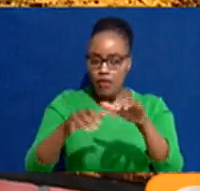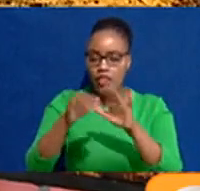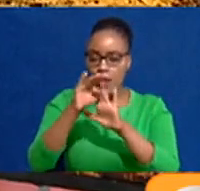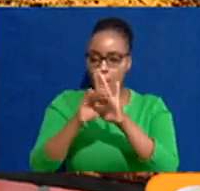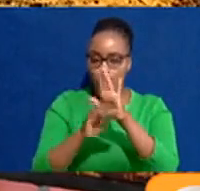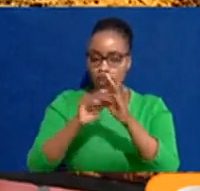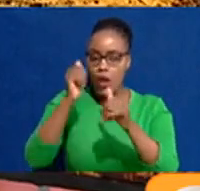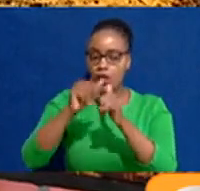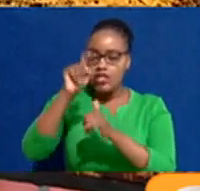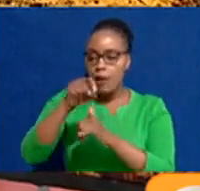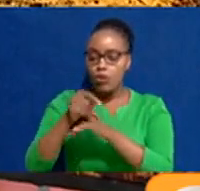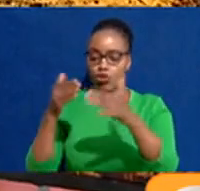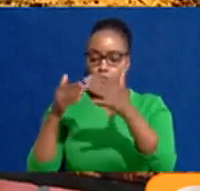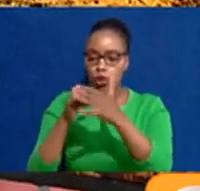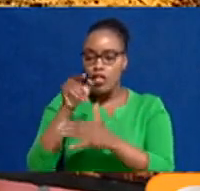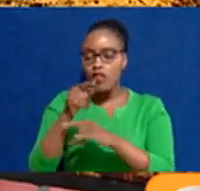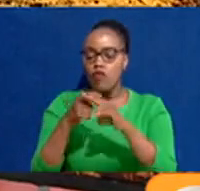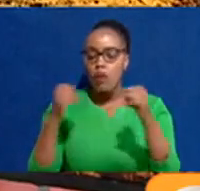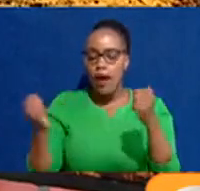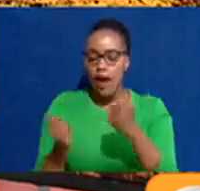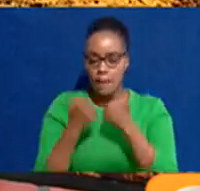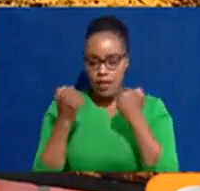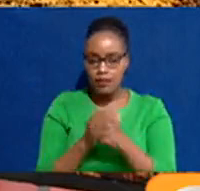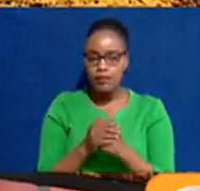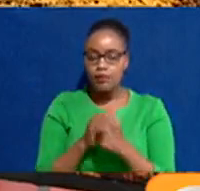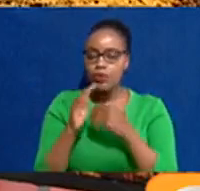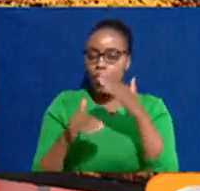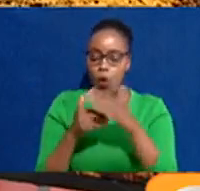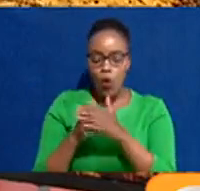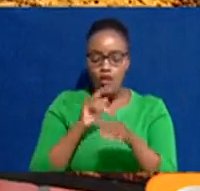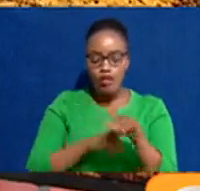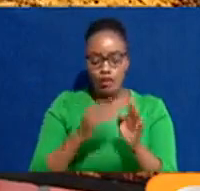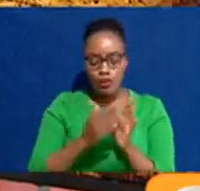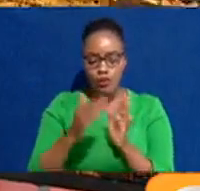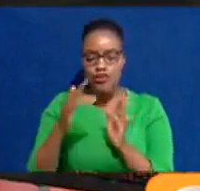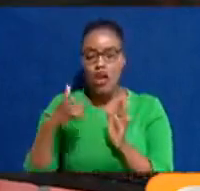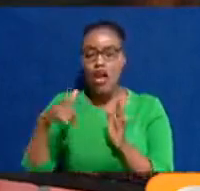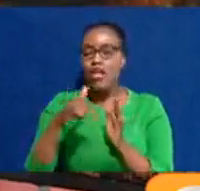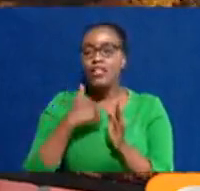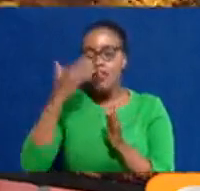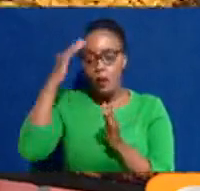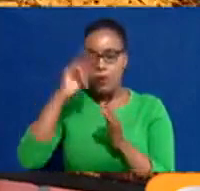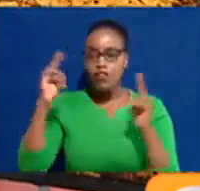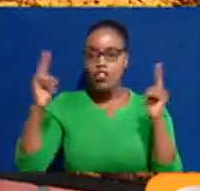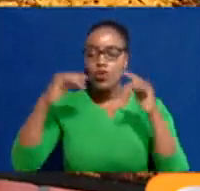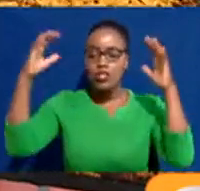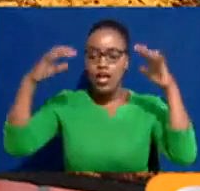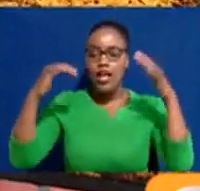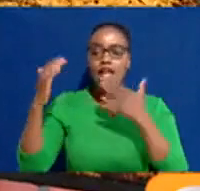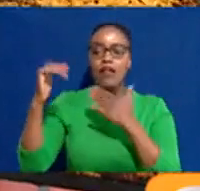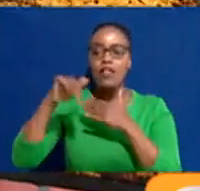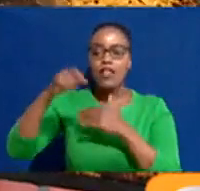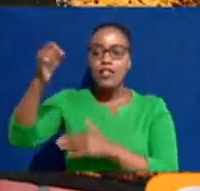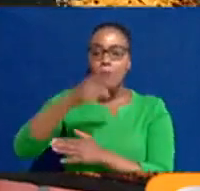program that was supposed to prevent this from happening. Now, all this while, we now know that the short rains expected